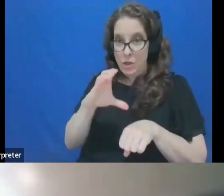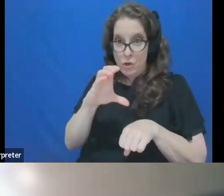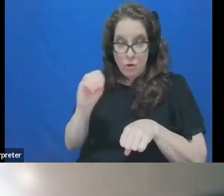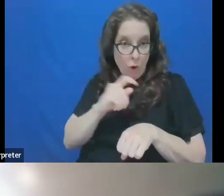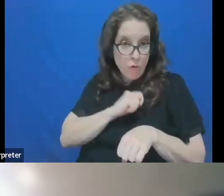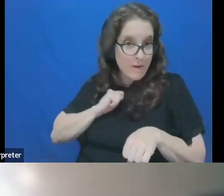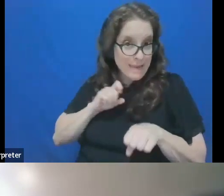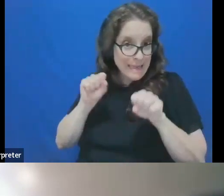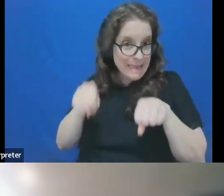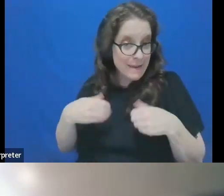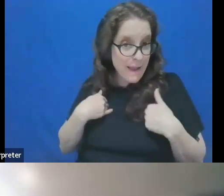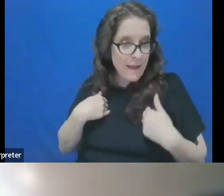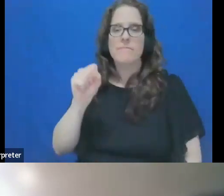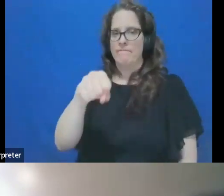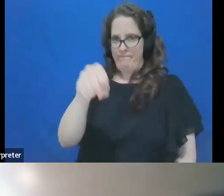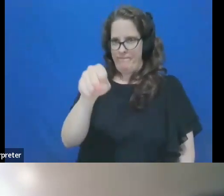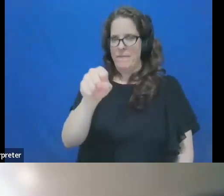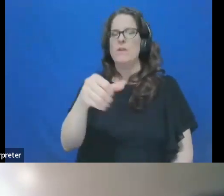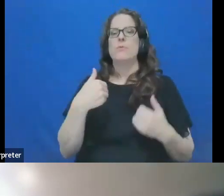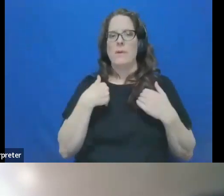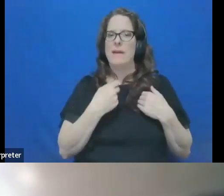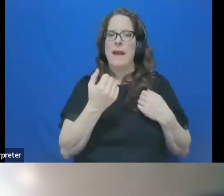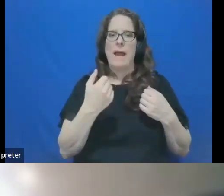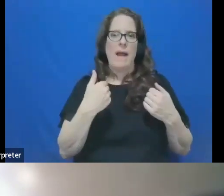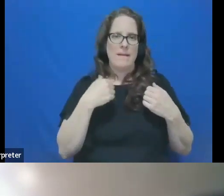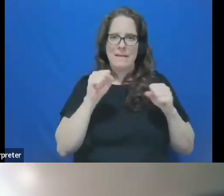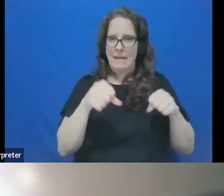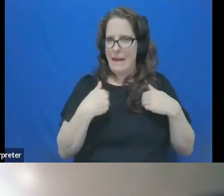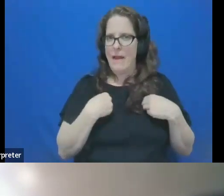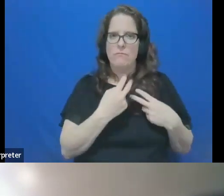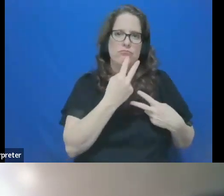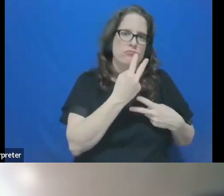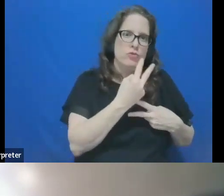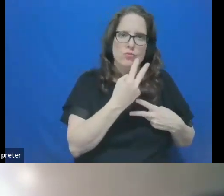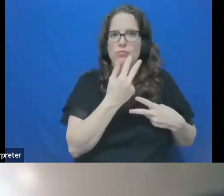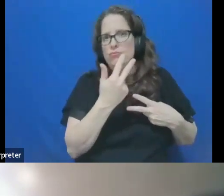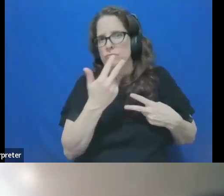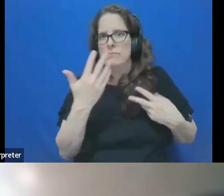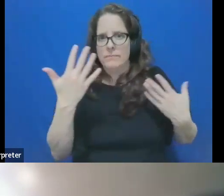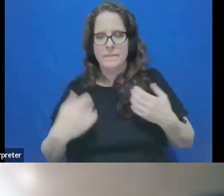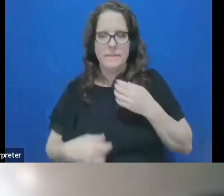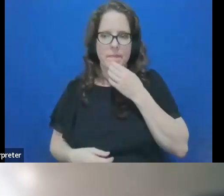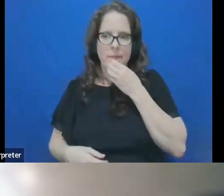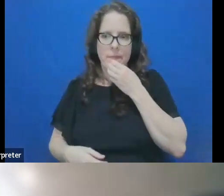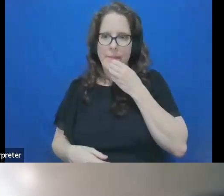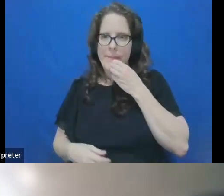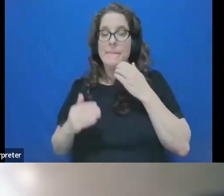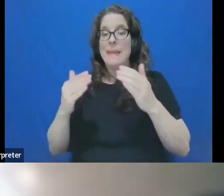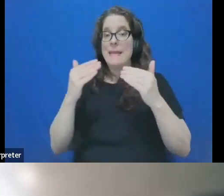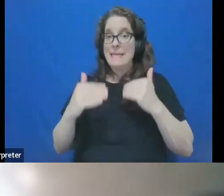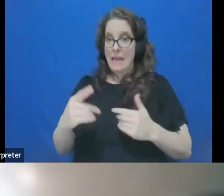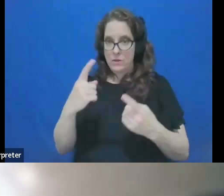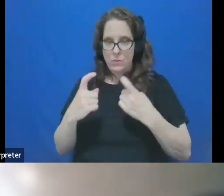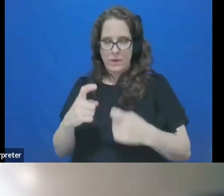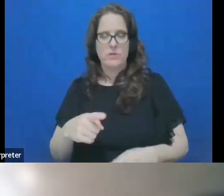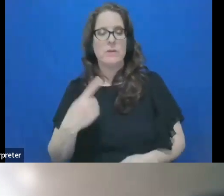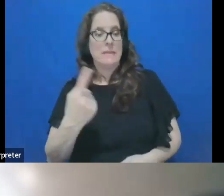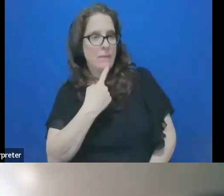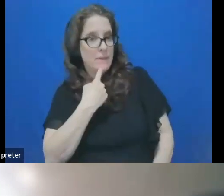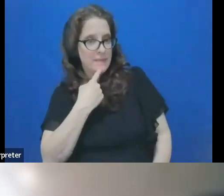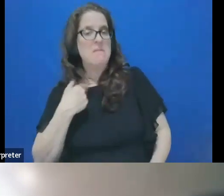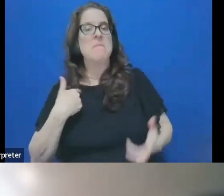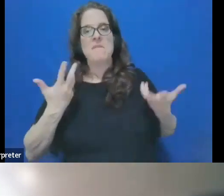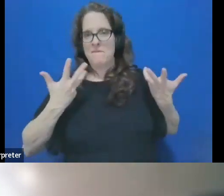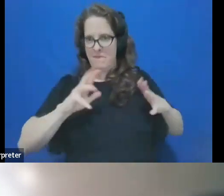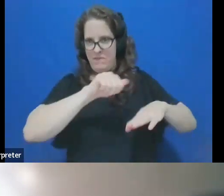co-trustees. Okay, great. Thank you. Next question. I have already set up a special needs trust for my